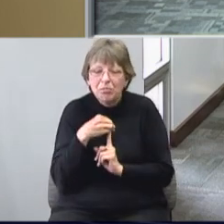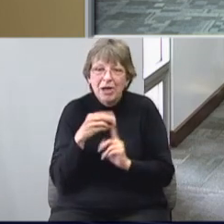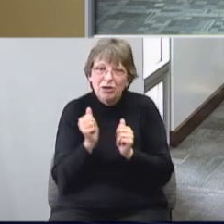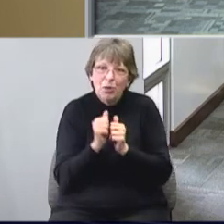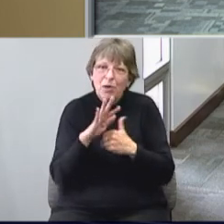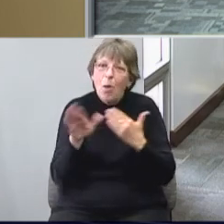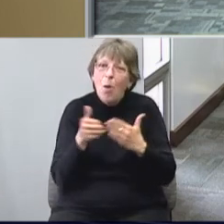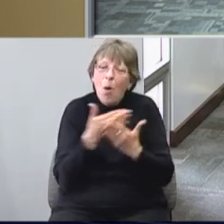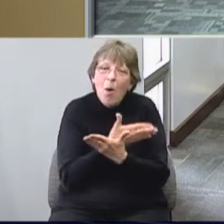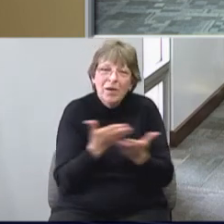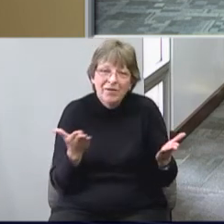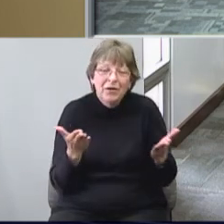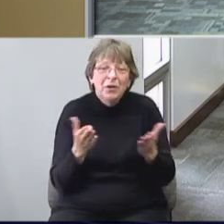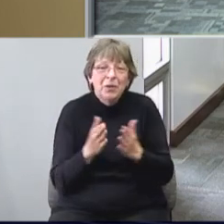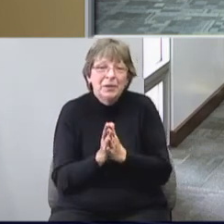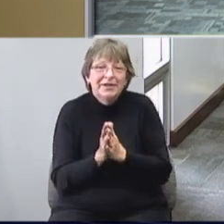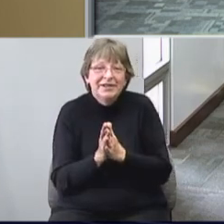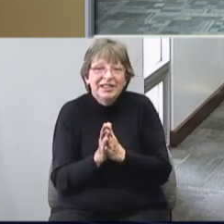all of you